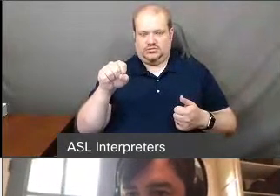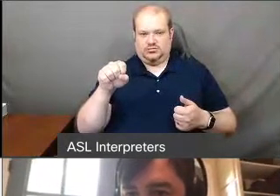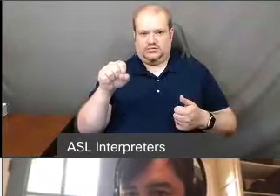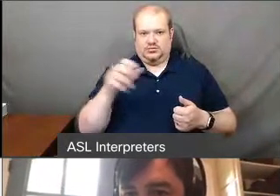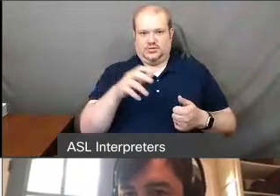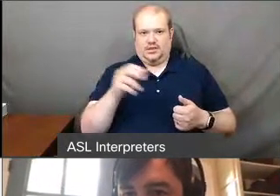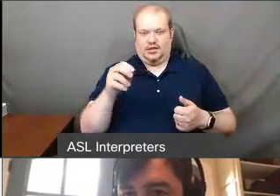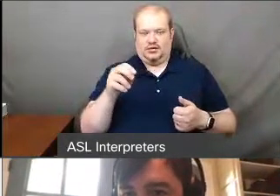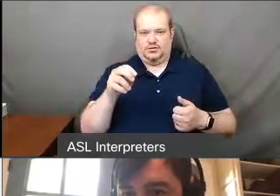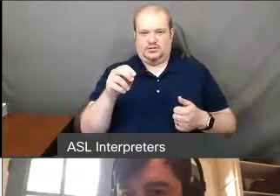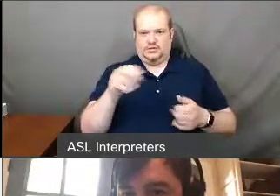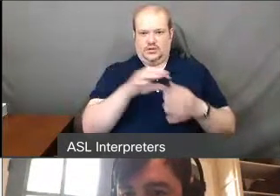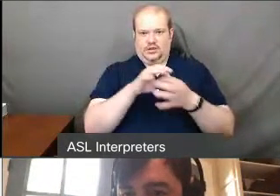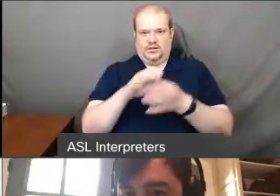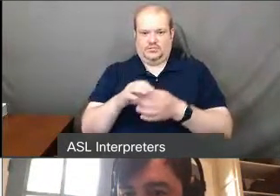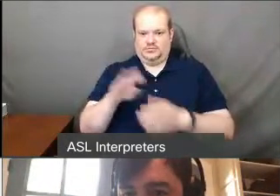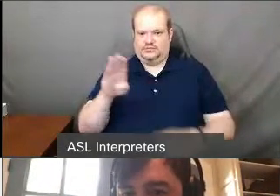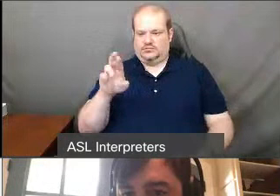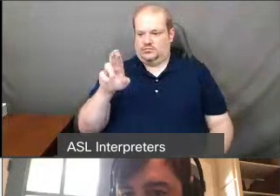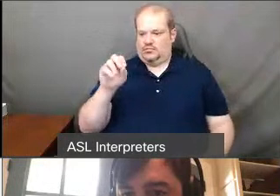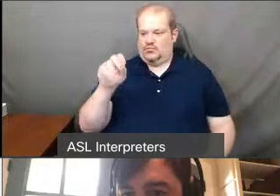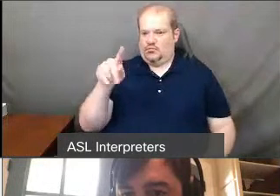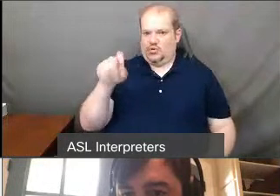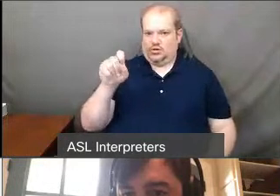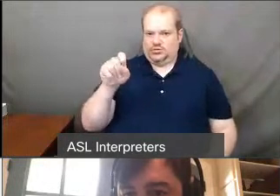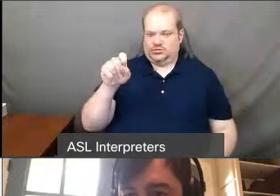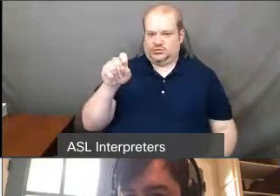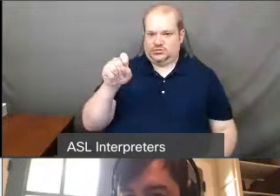we maybe come back to Brooks. I think he's back.